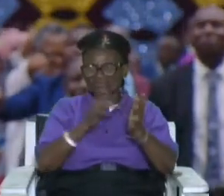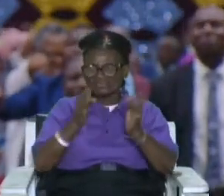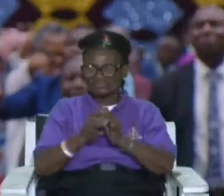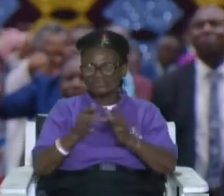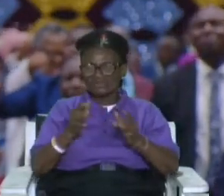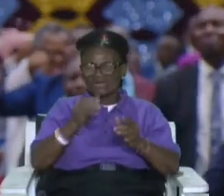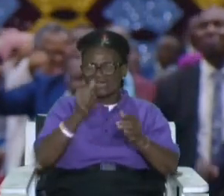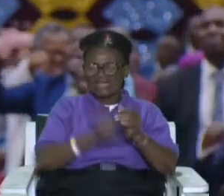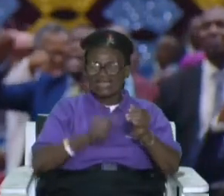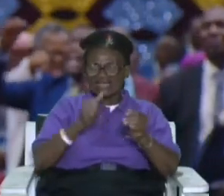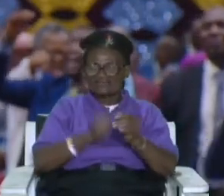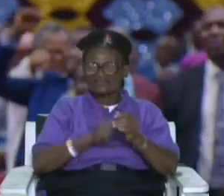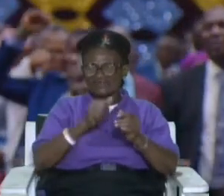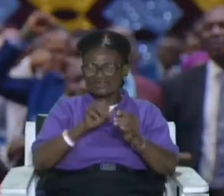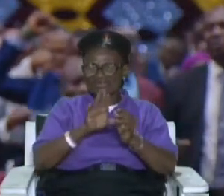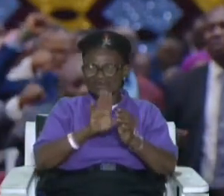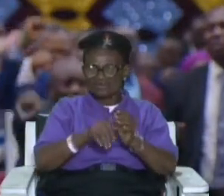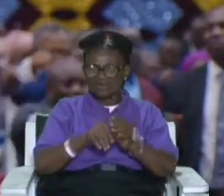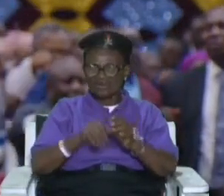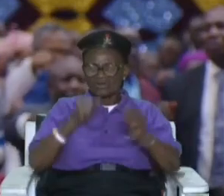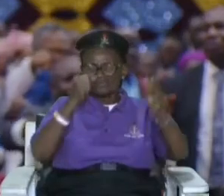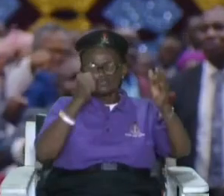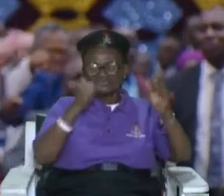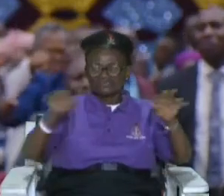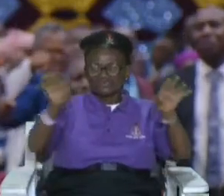every door shut against me,